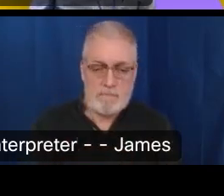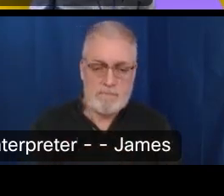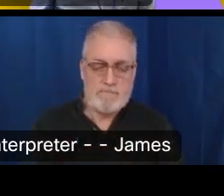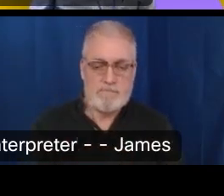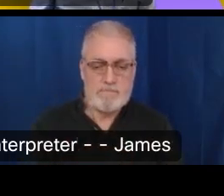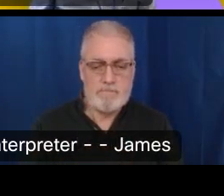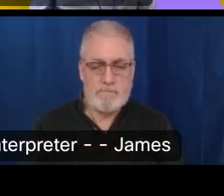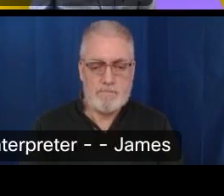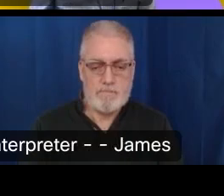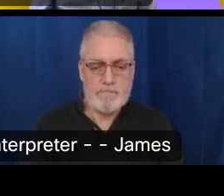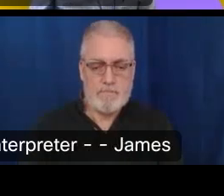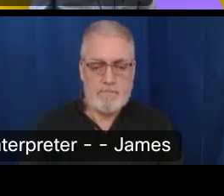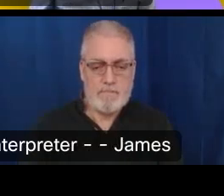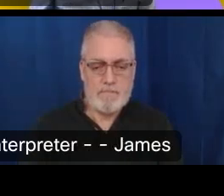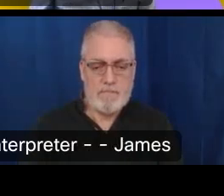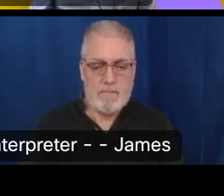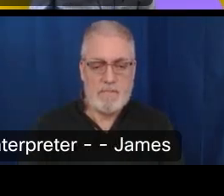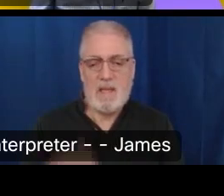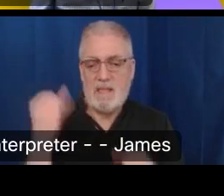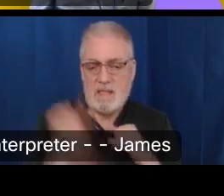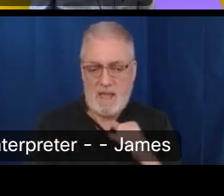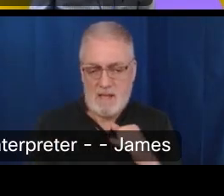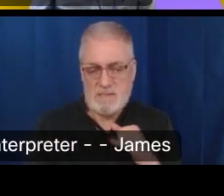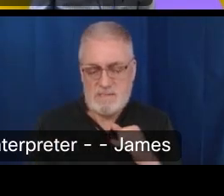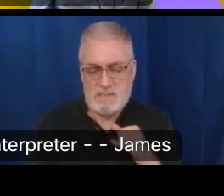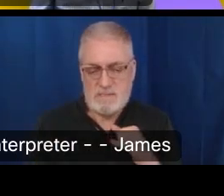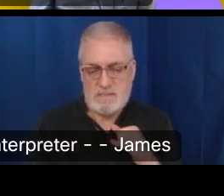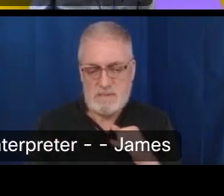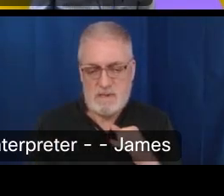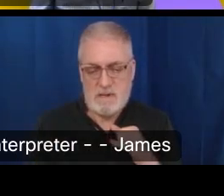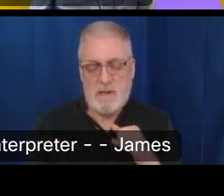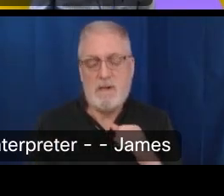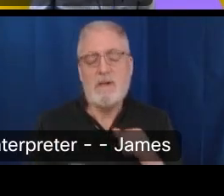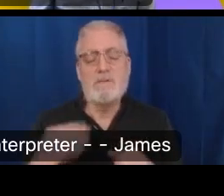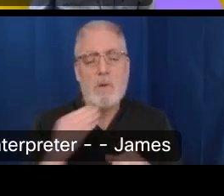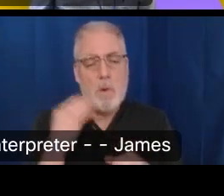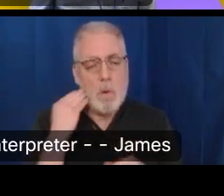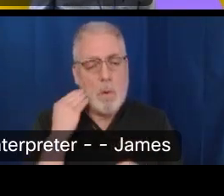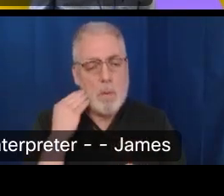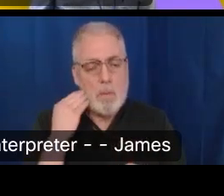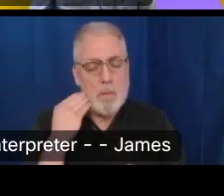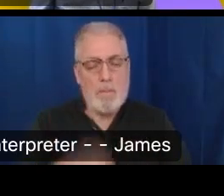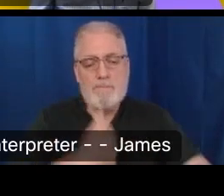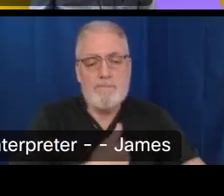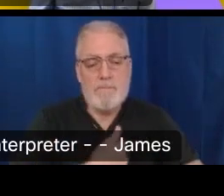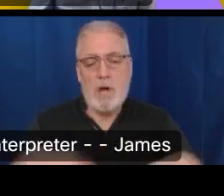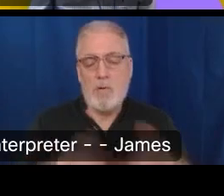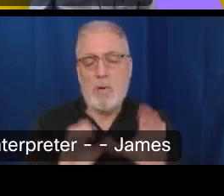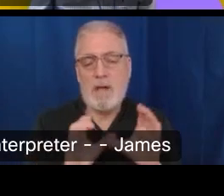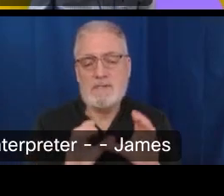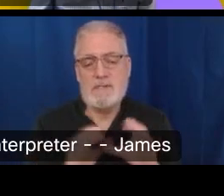And then the last, I believe, are the home-based crisis intervention services, as I mentioned. So these